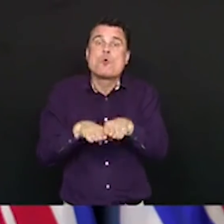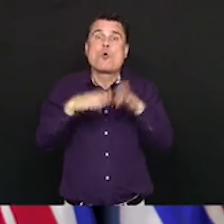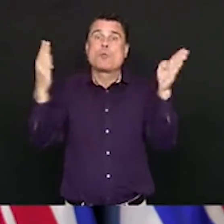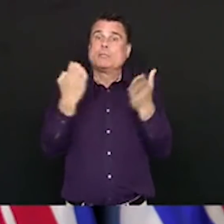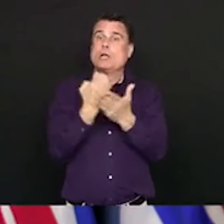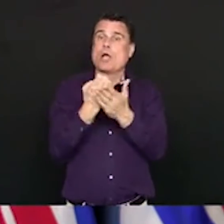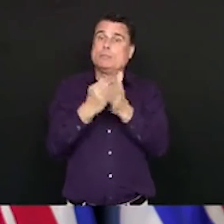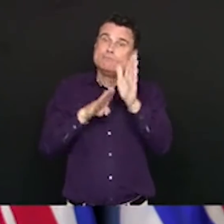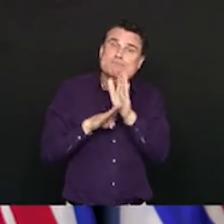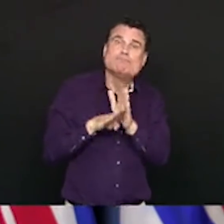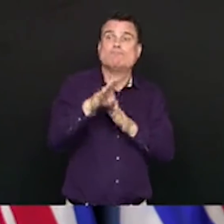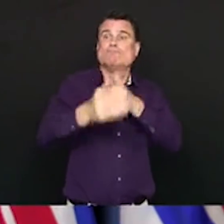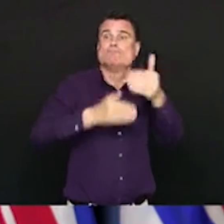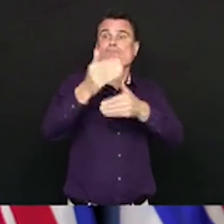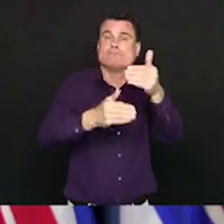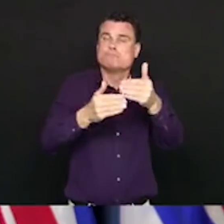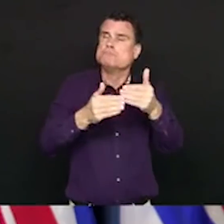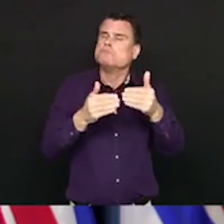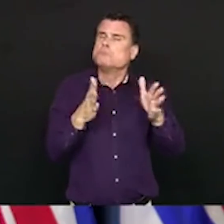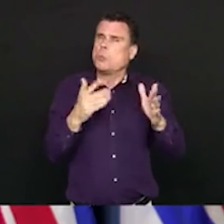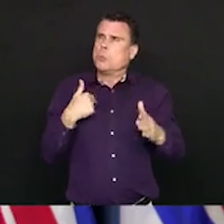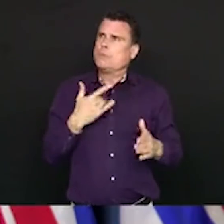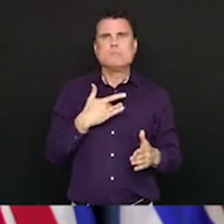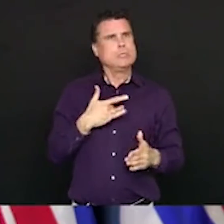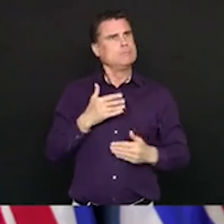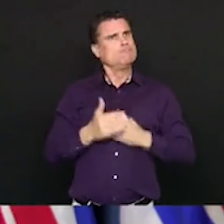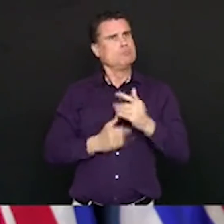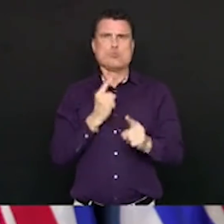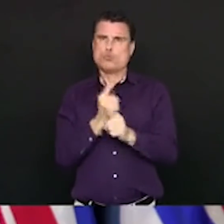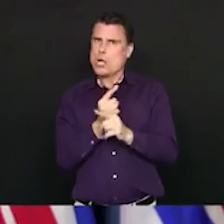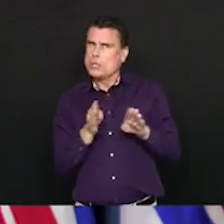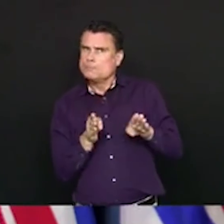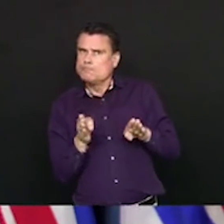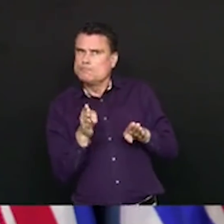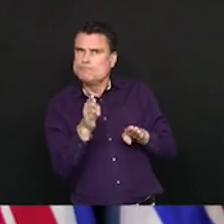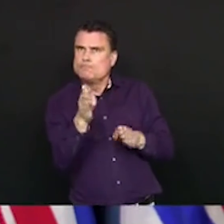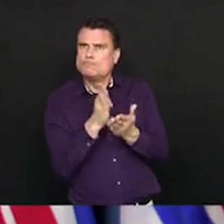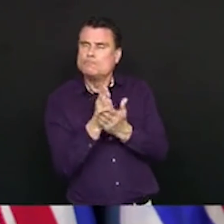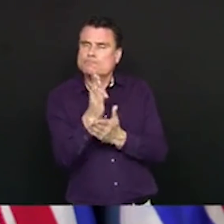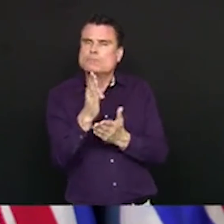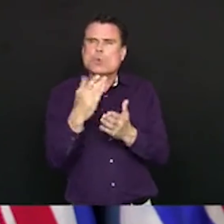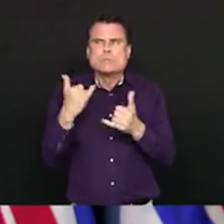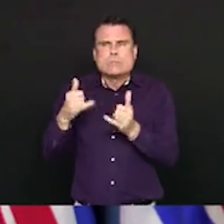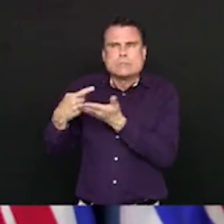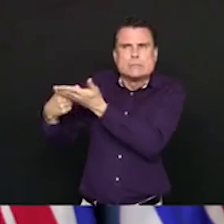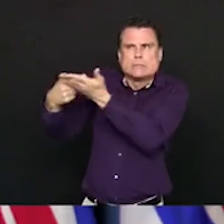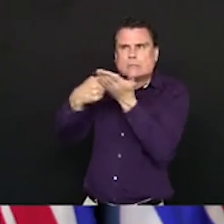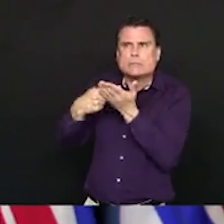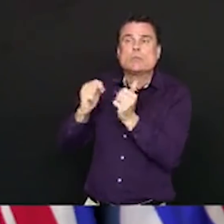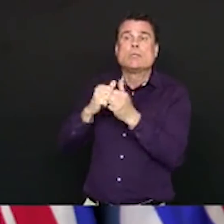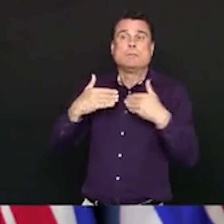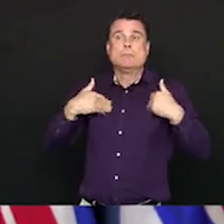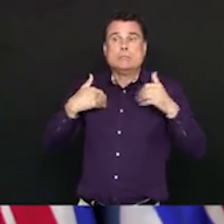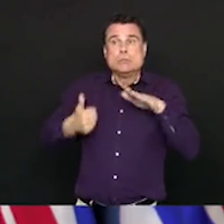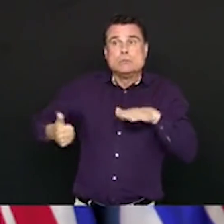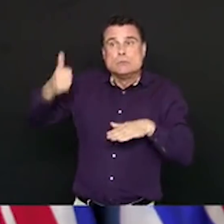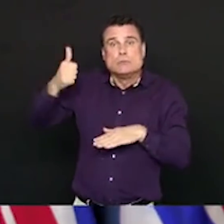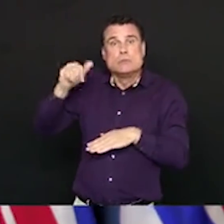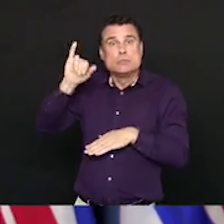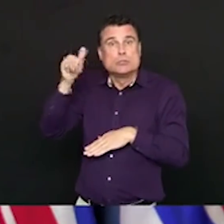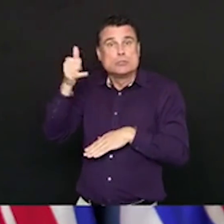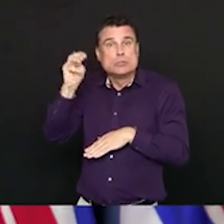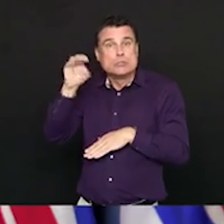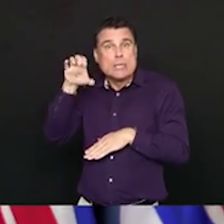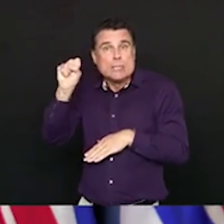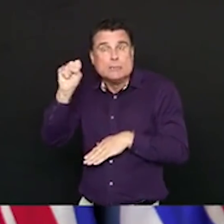weekly with Minister James and Minister Mungal and I, as well as the conversations I'm having with industry leaders, sector by sector,